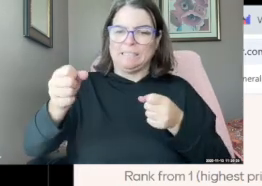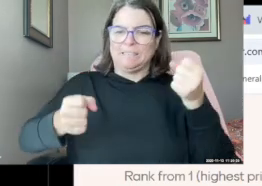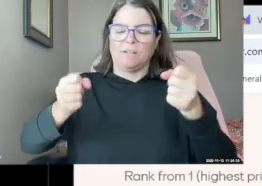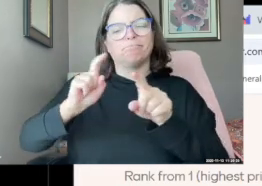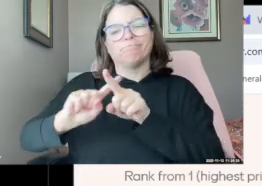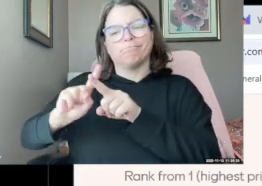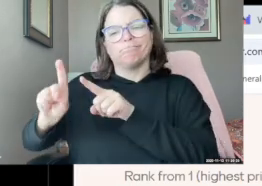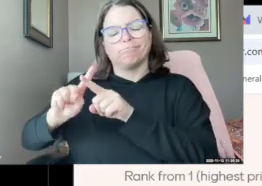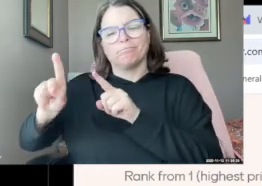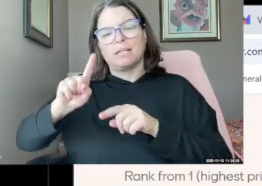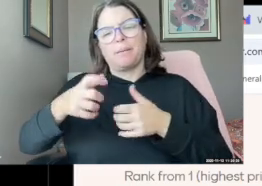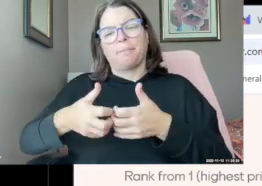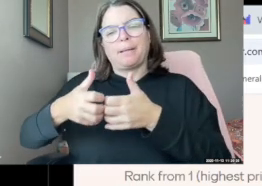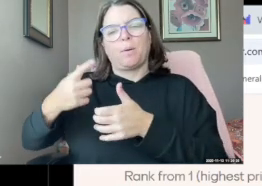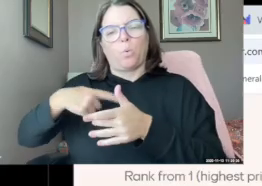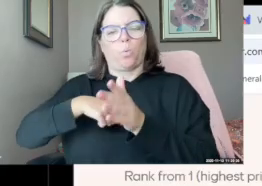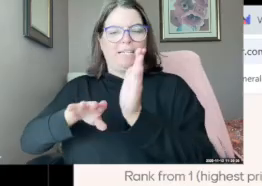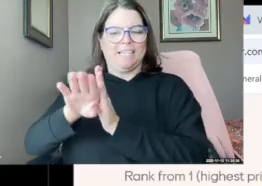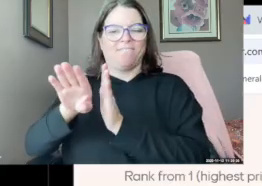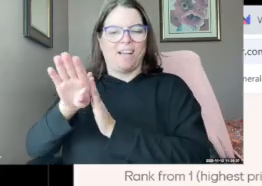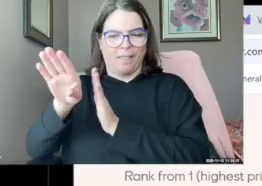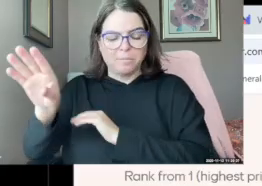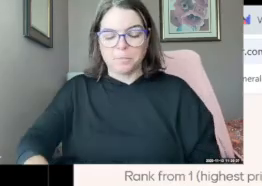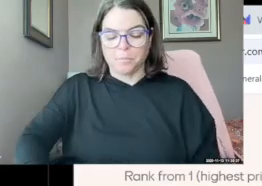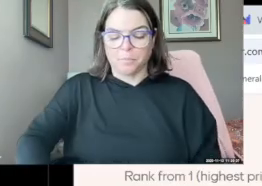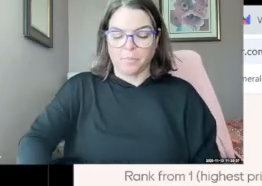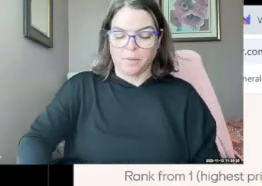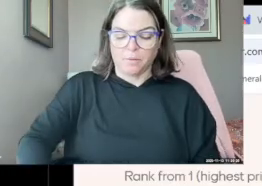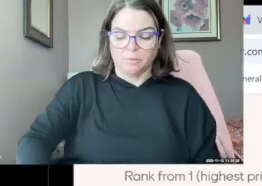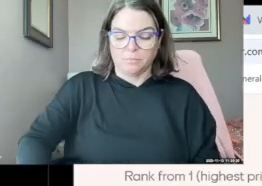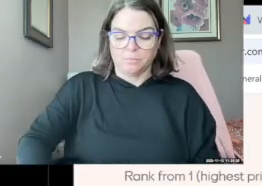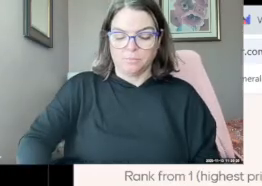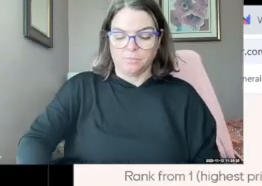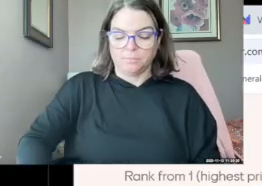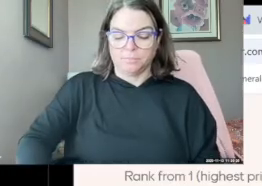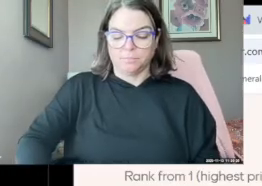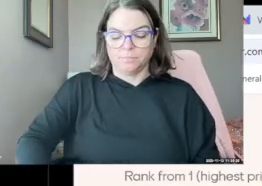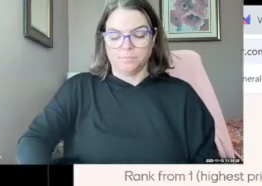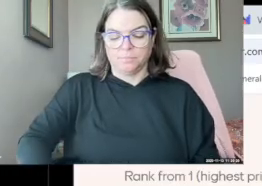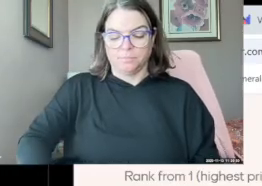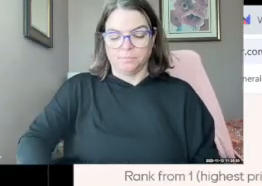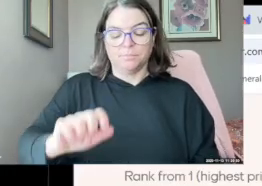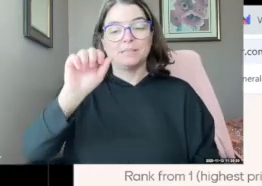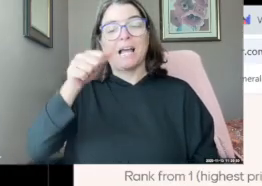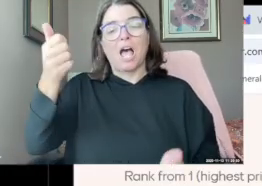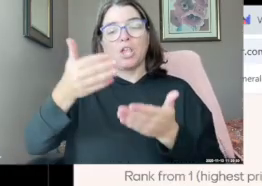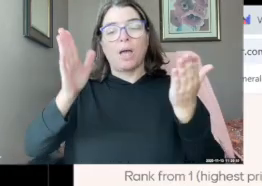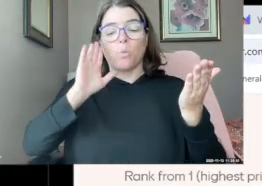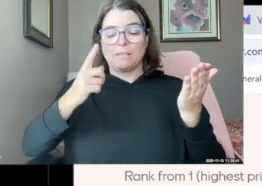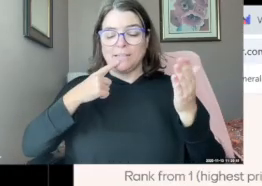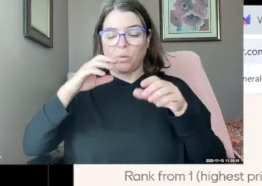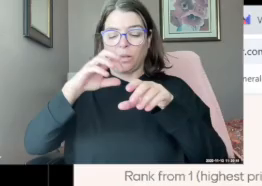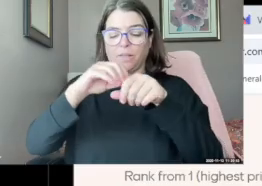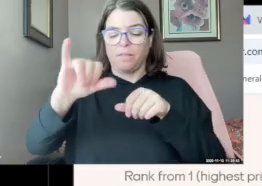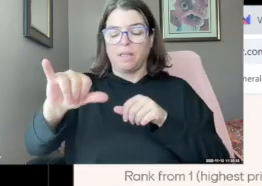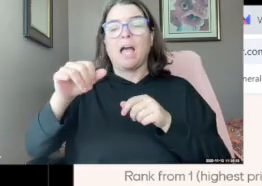sure that they have access to these vehicles through a number of different kind of innovative mechanisms that we've developed.